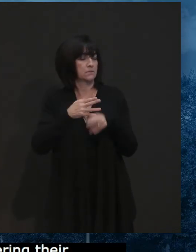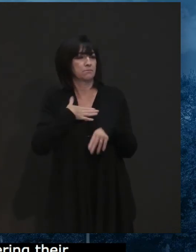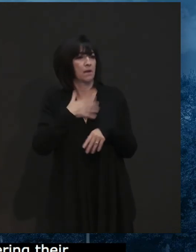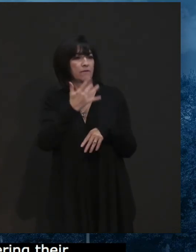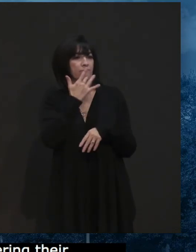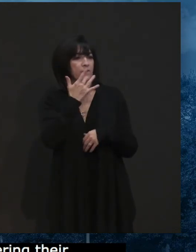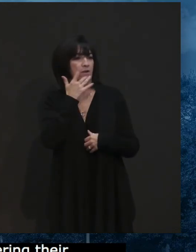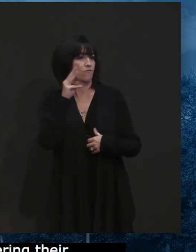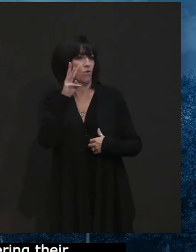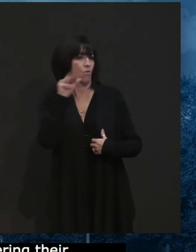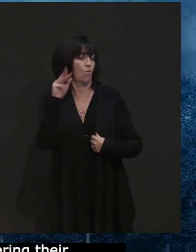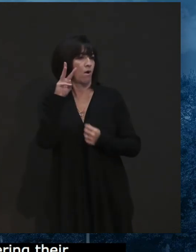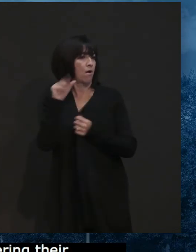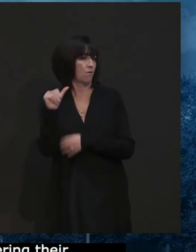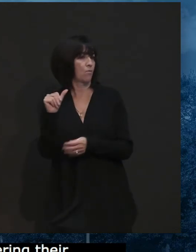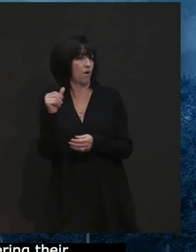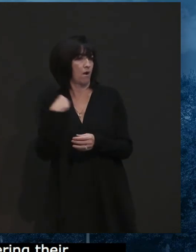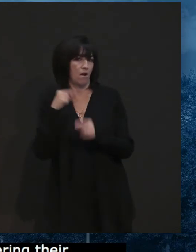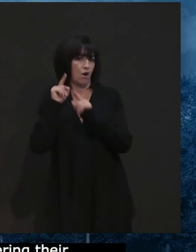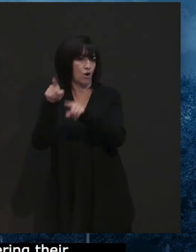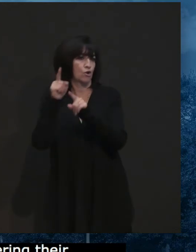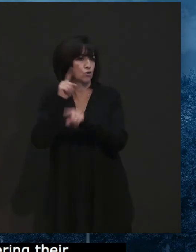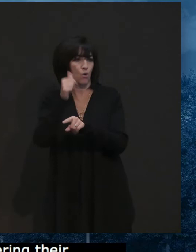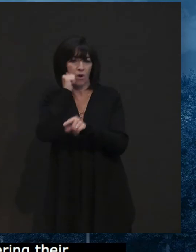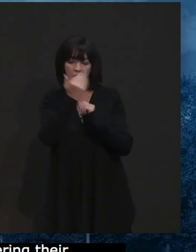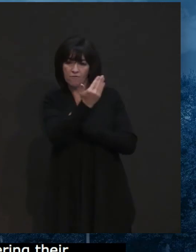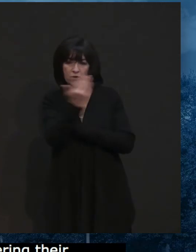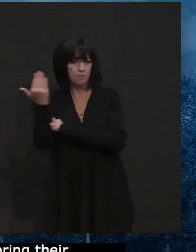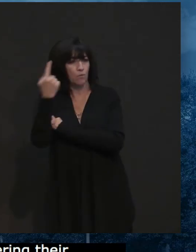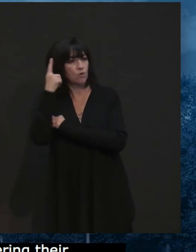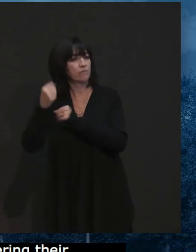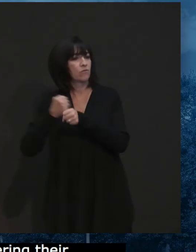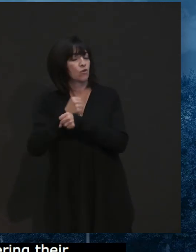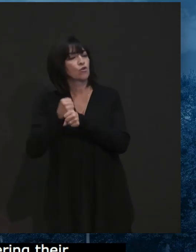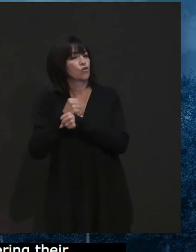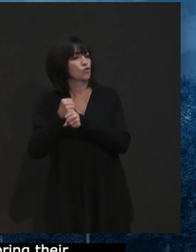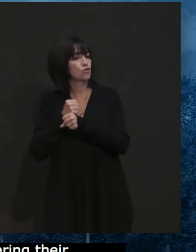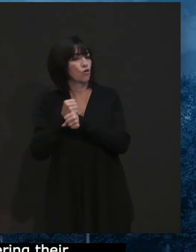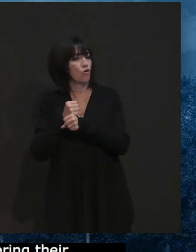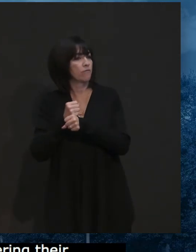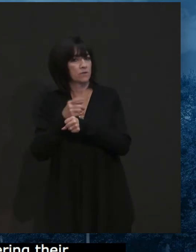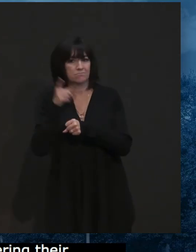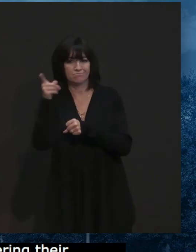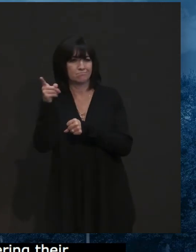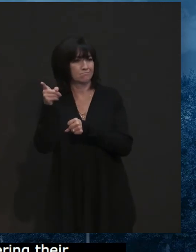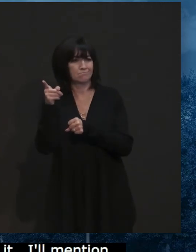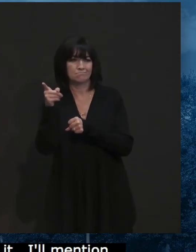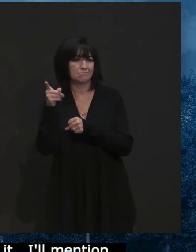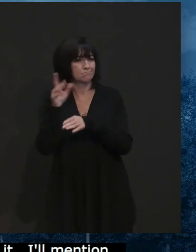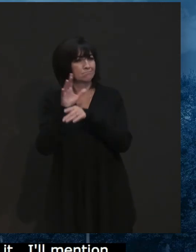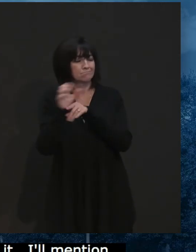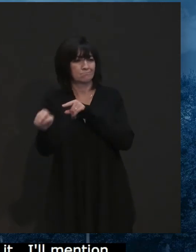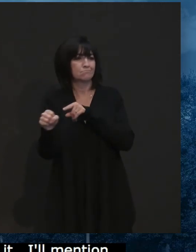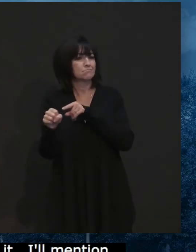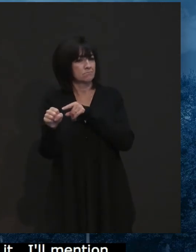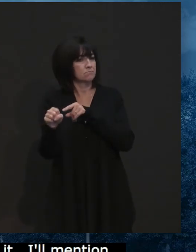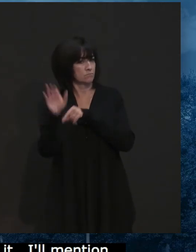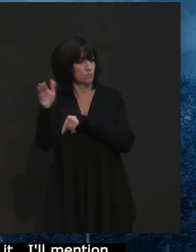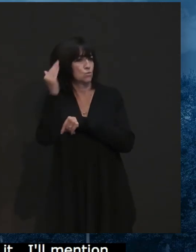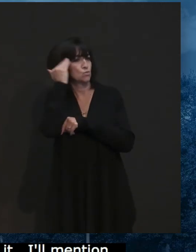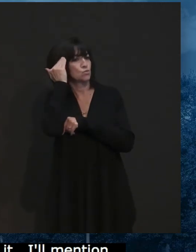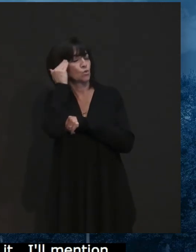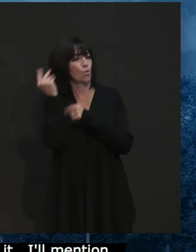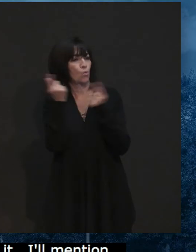the time, because I go there every morning for my coffee. They're really good at it now. And I